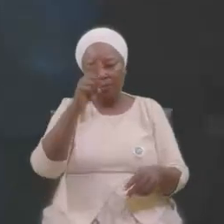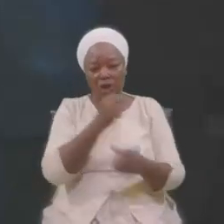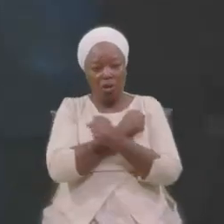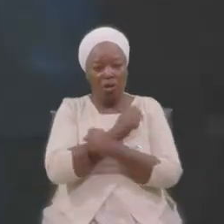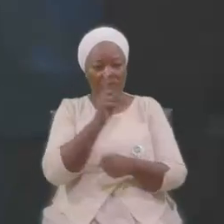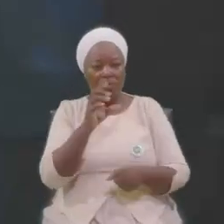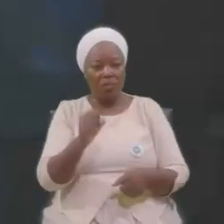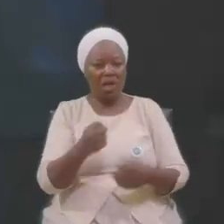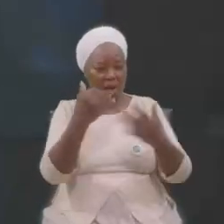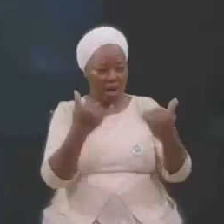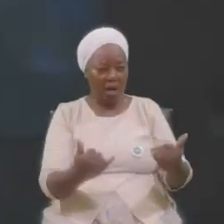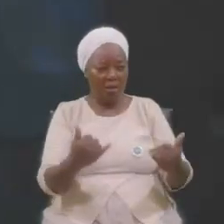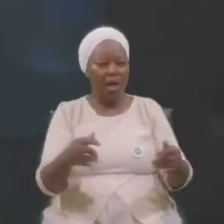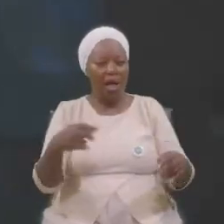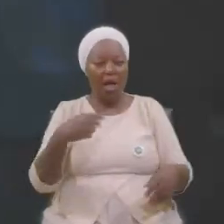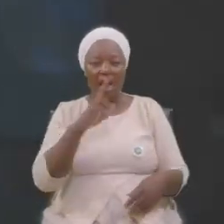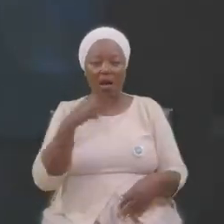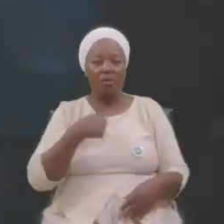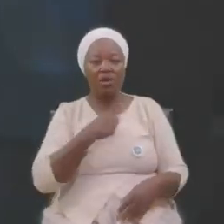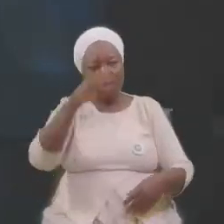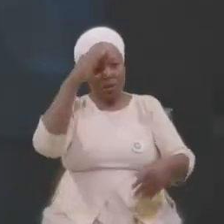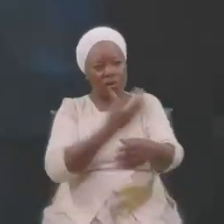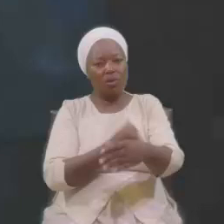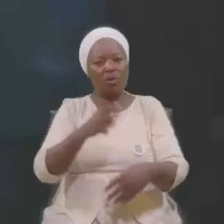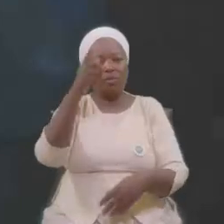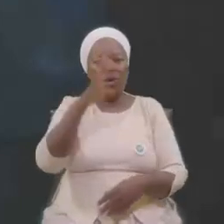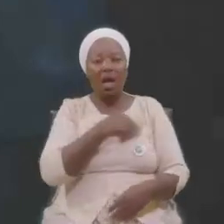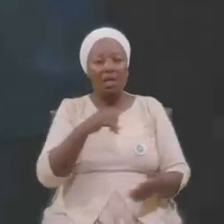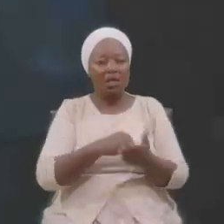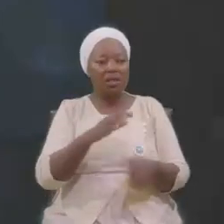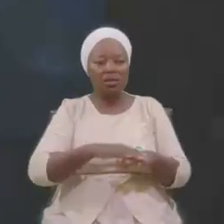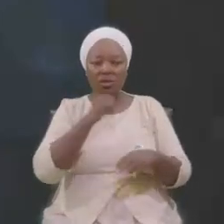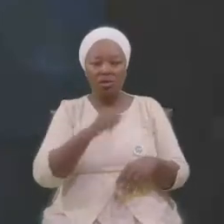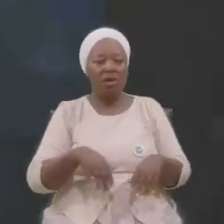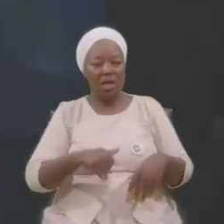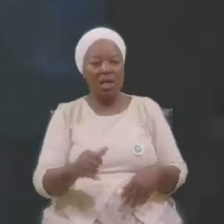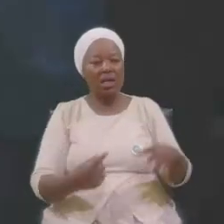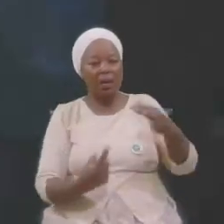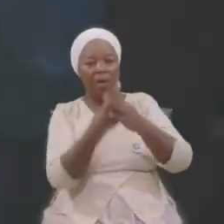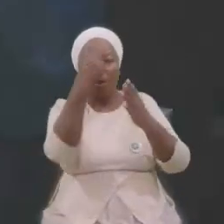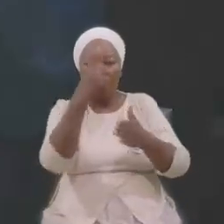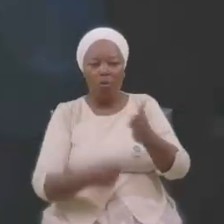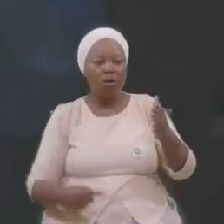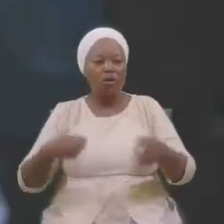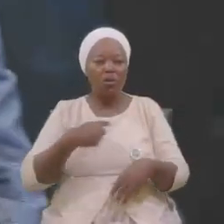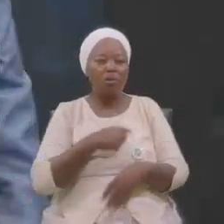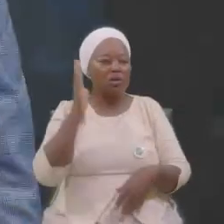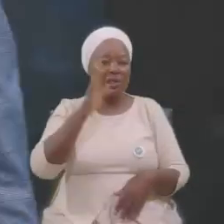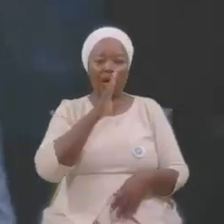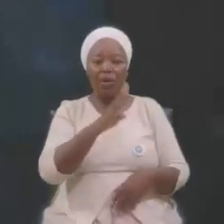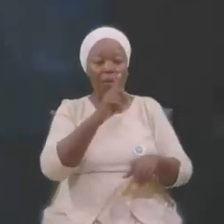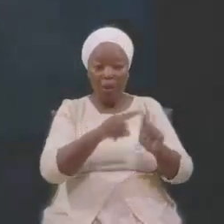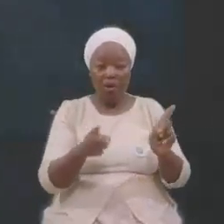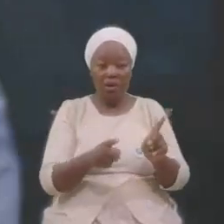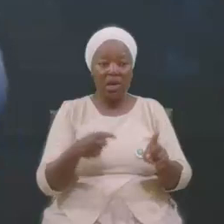we the sons of God, and it does not yet appear what we shall be, but